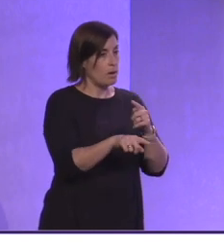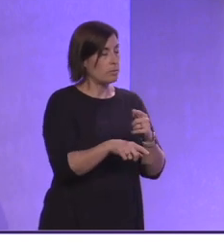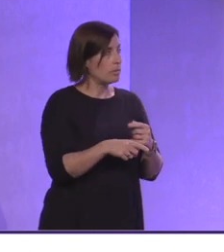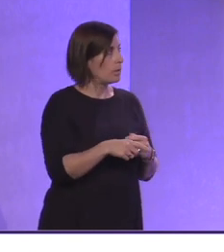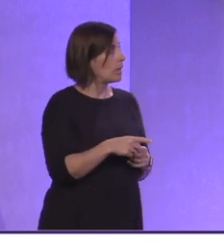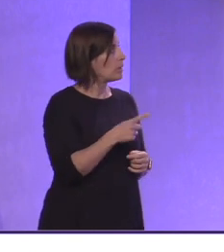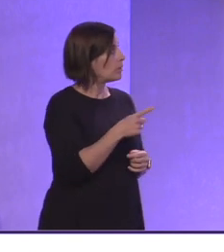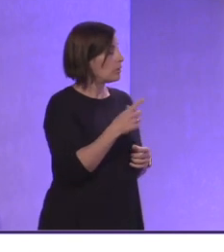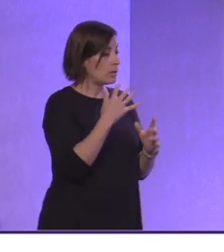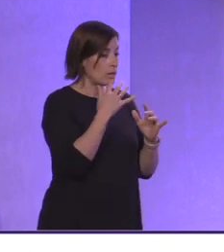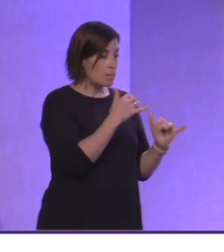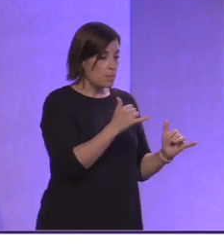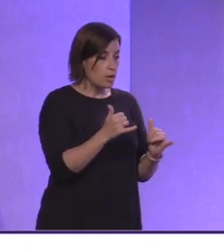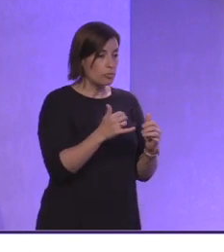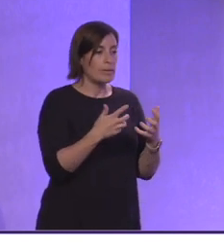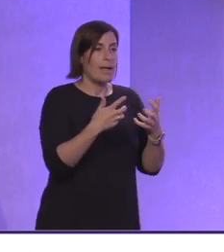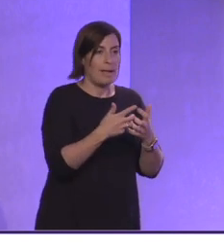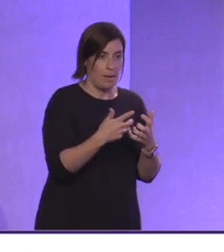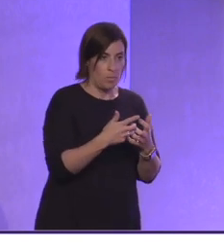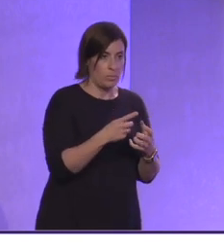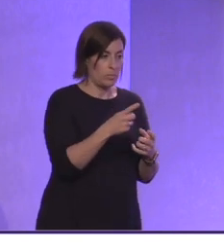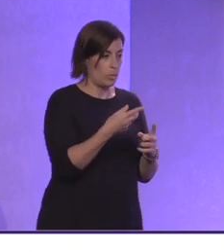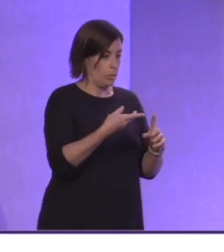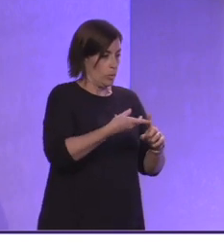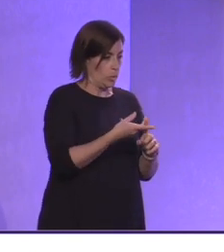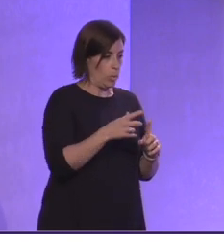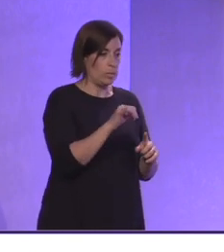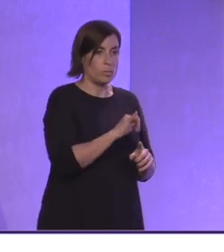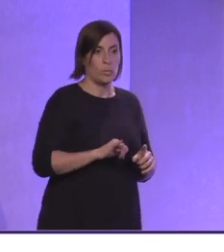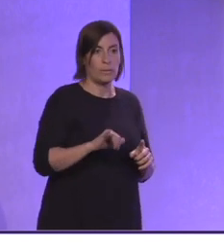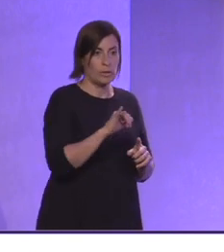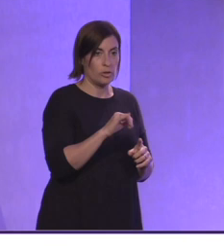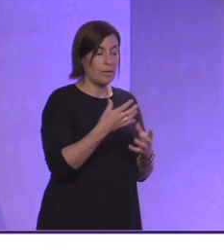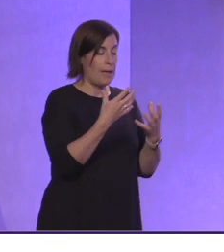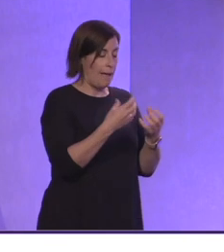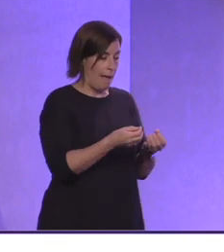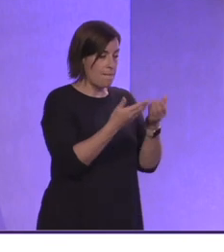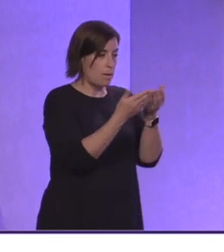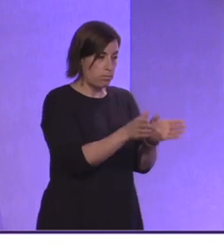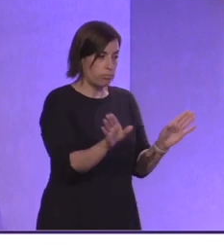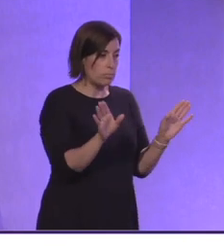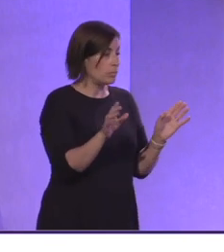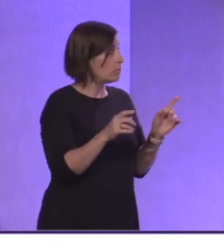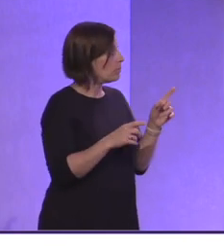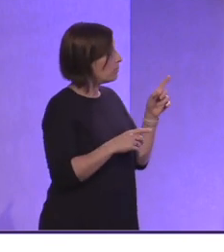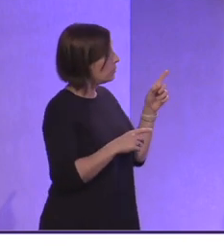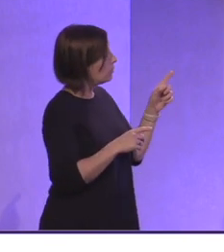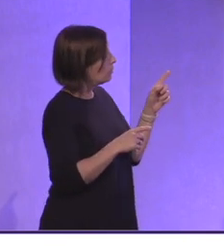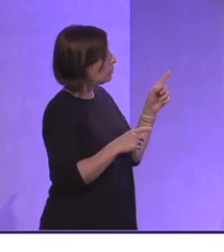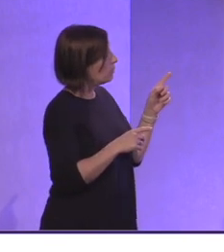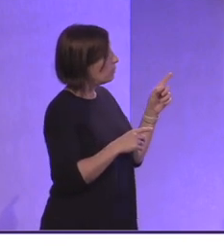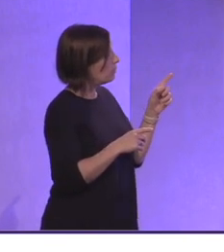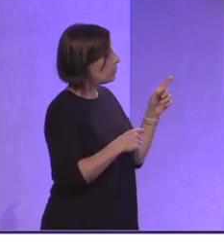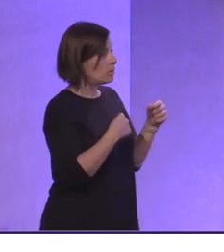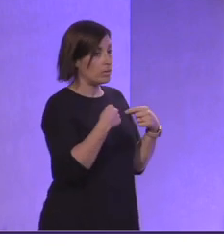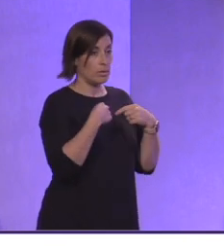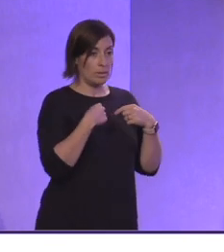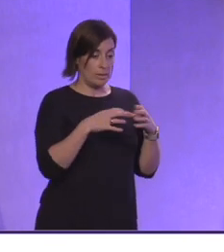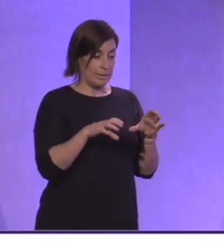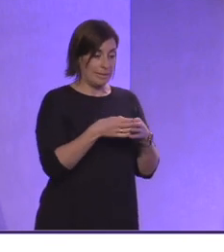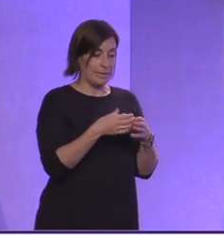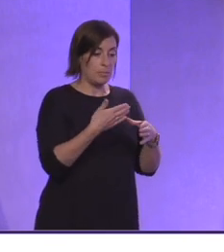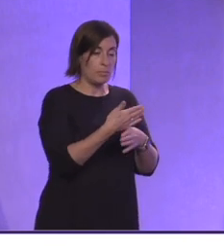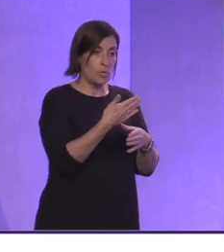is how do we monitor? The landscape of tools that we've got for monitoring is like the background picture here, where I work in a team that